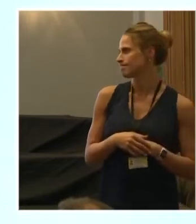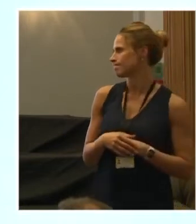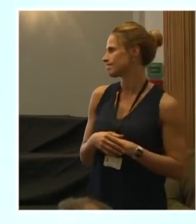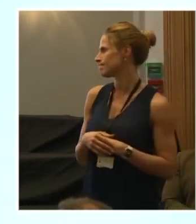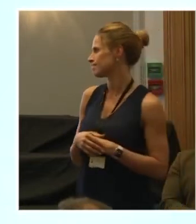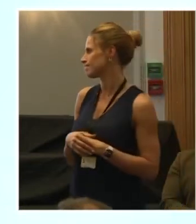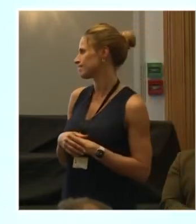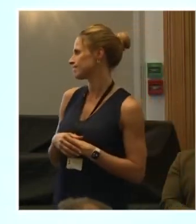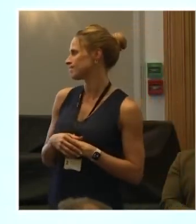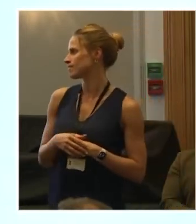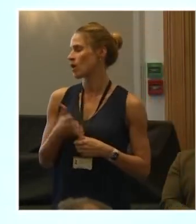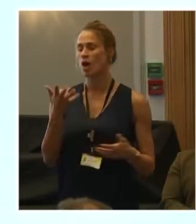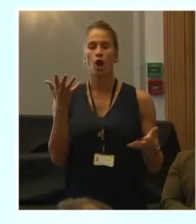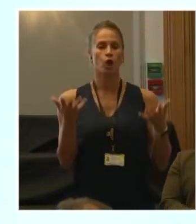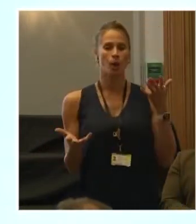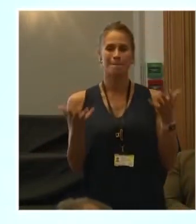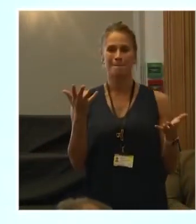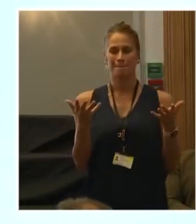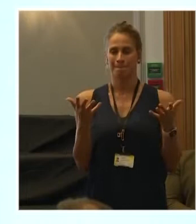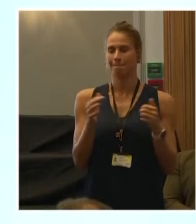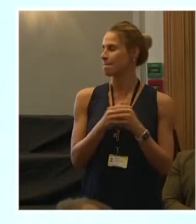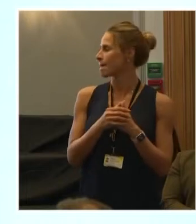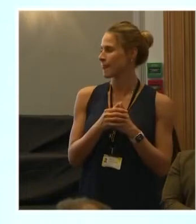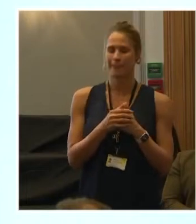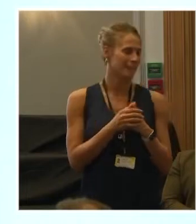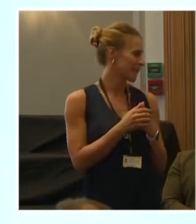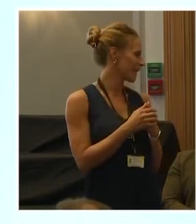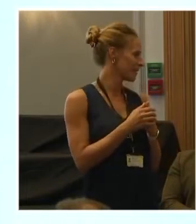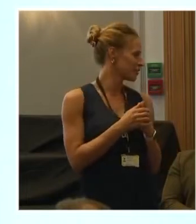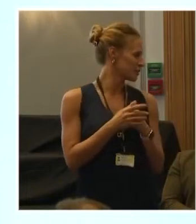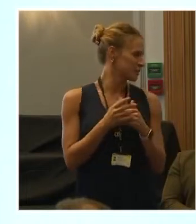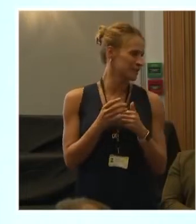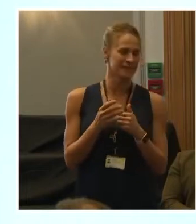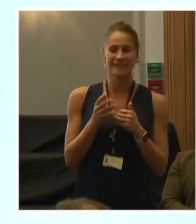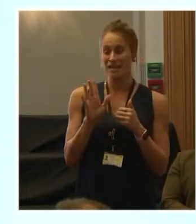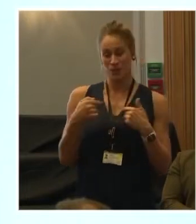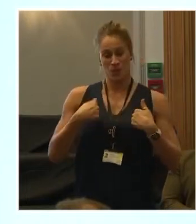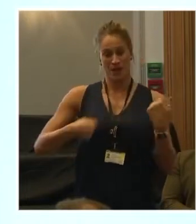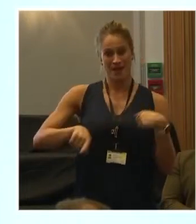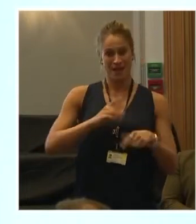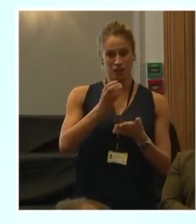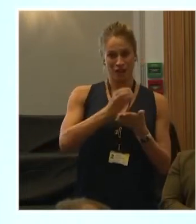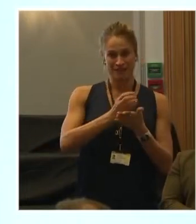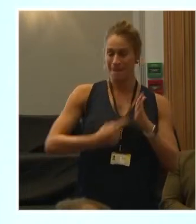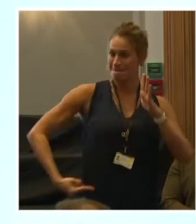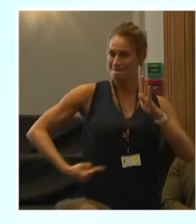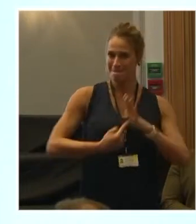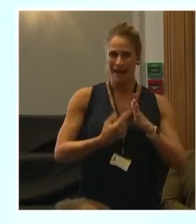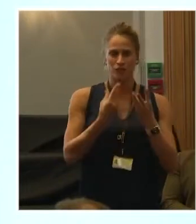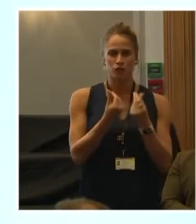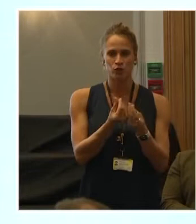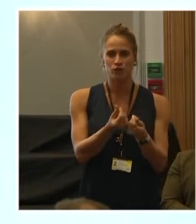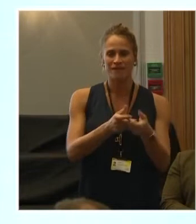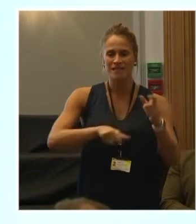UK compared with those who have not. As we are the main source of information on research, science developments,